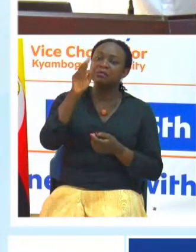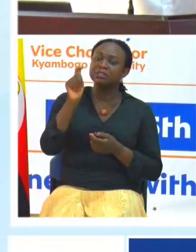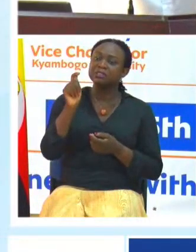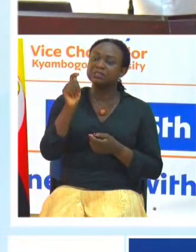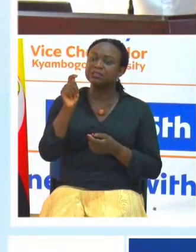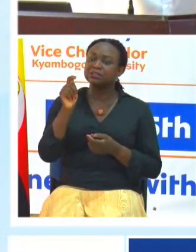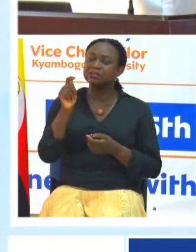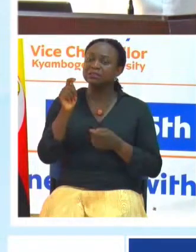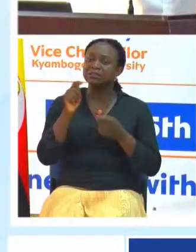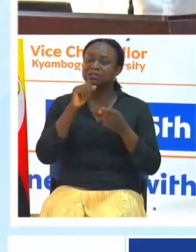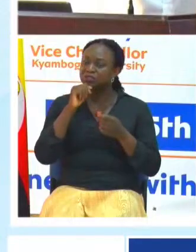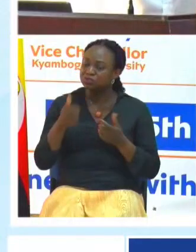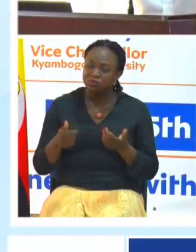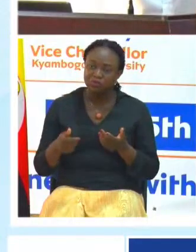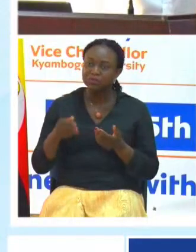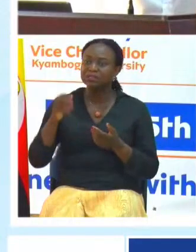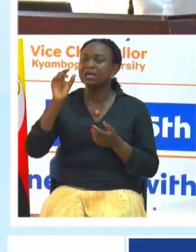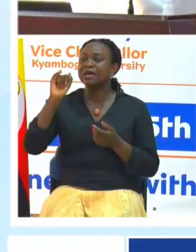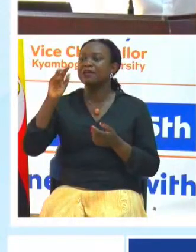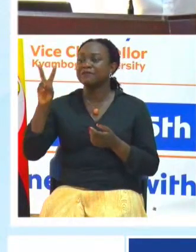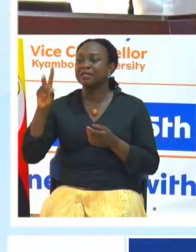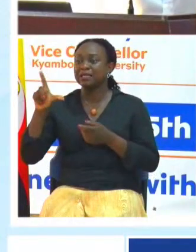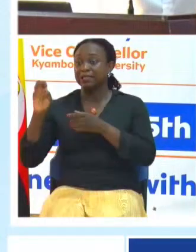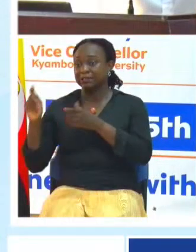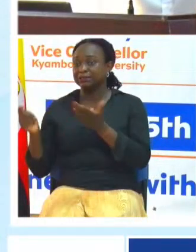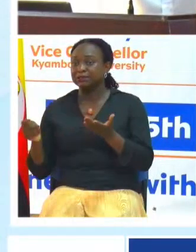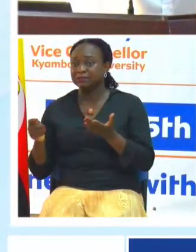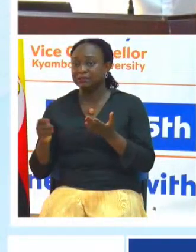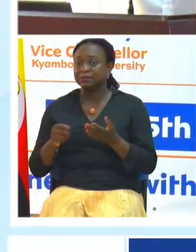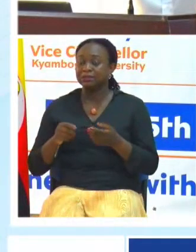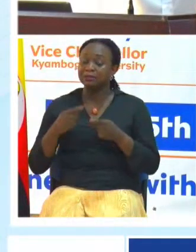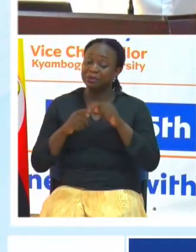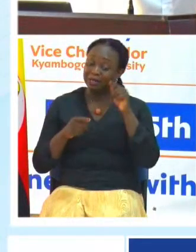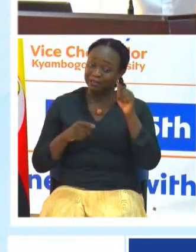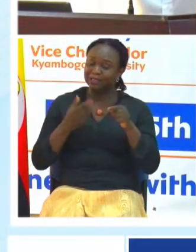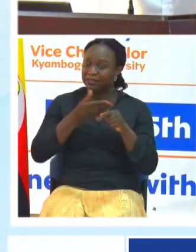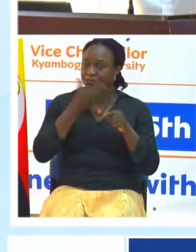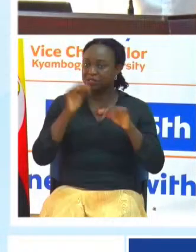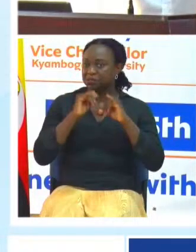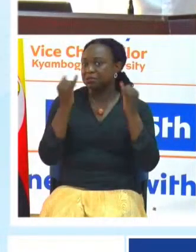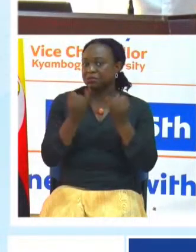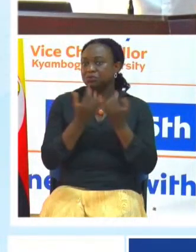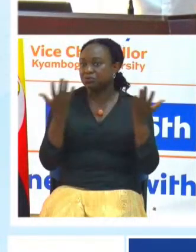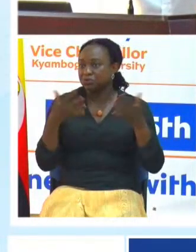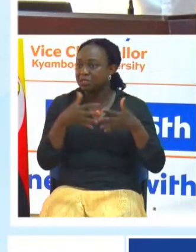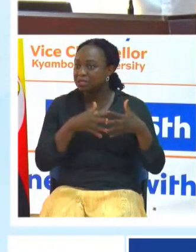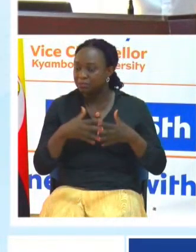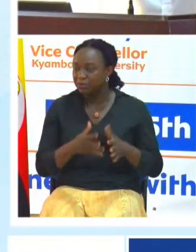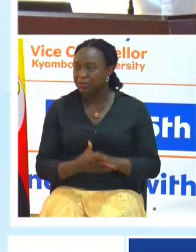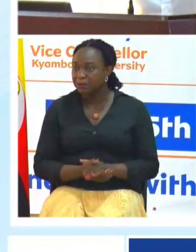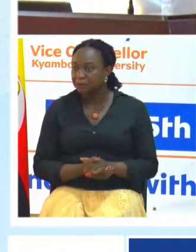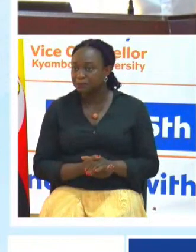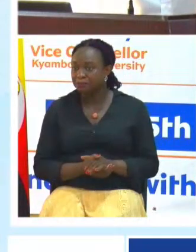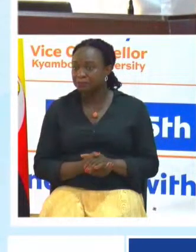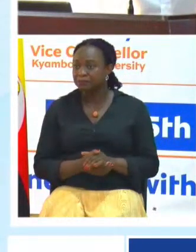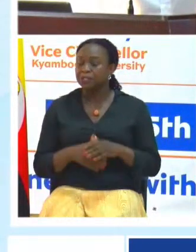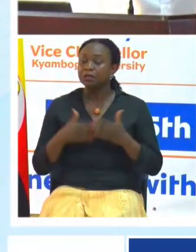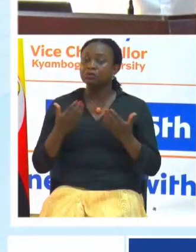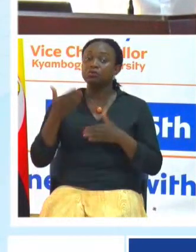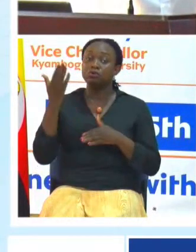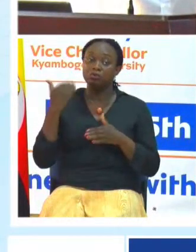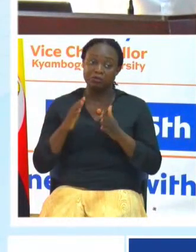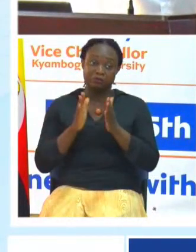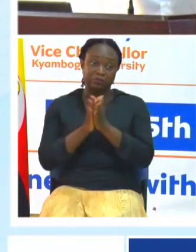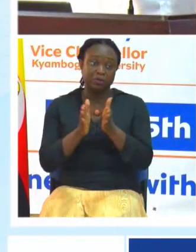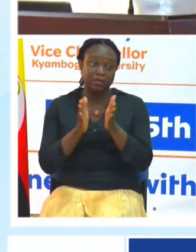actually an Ivy League university? And it's one of the best institutions in the United States. Okay? I told